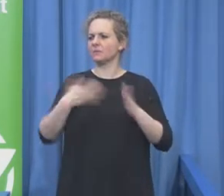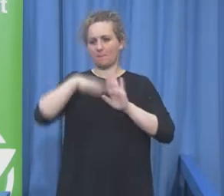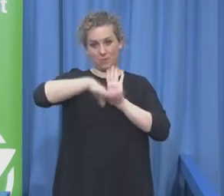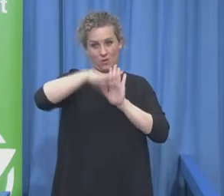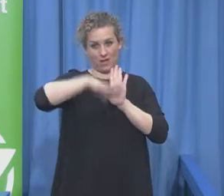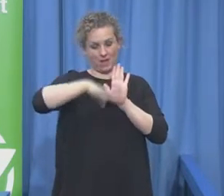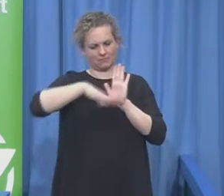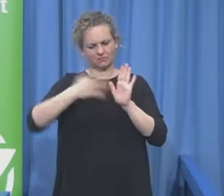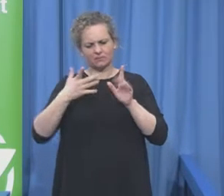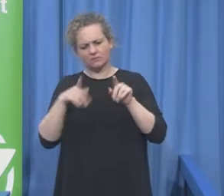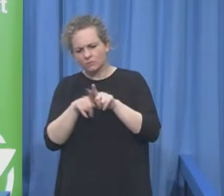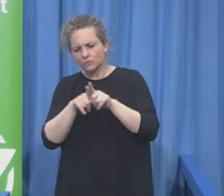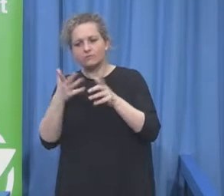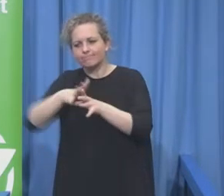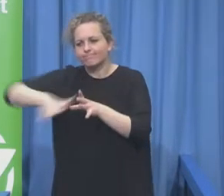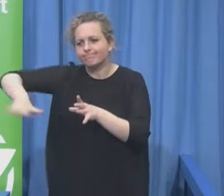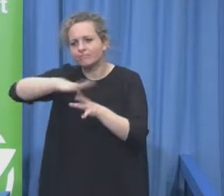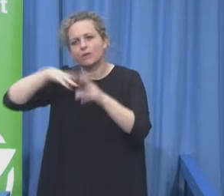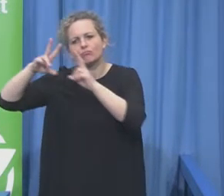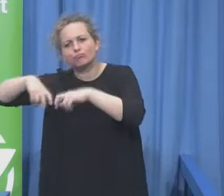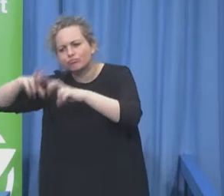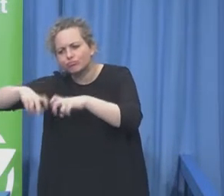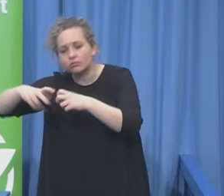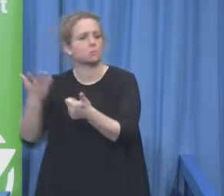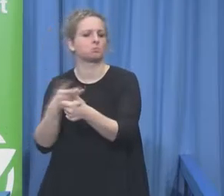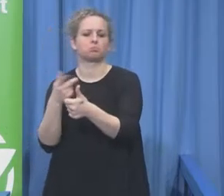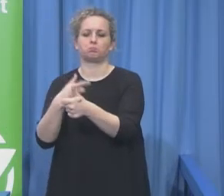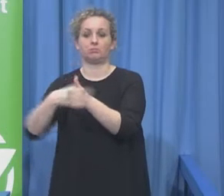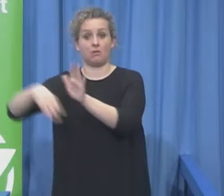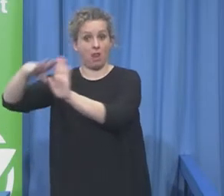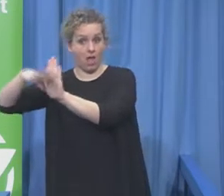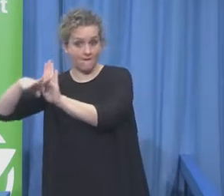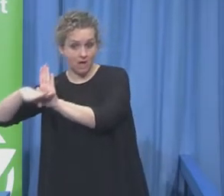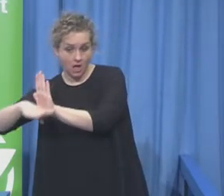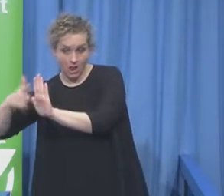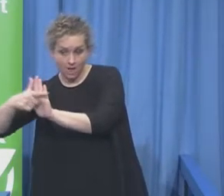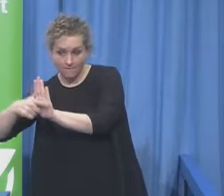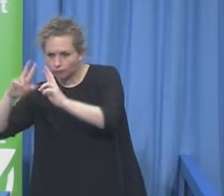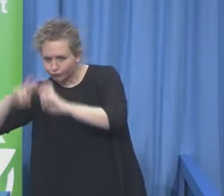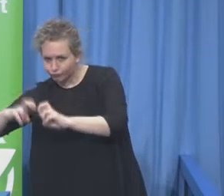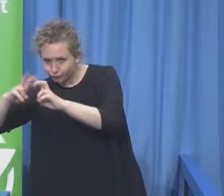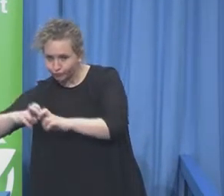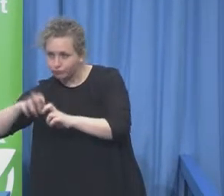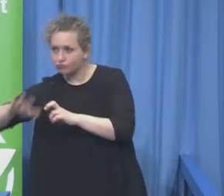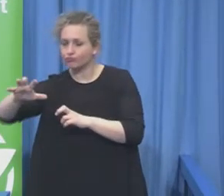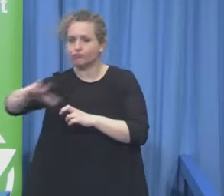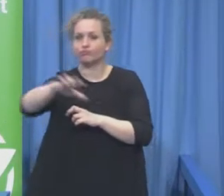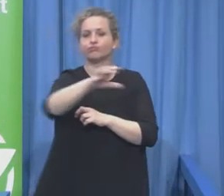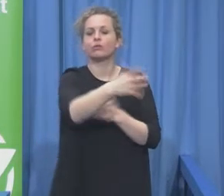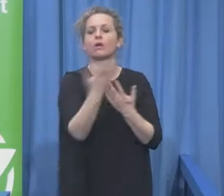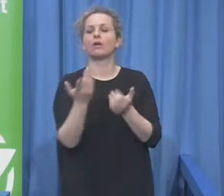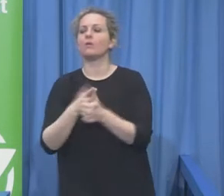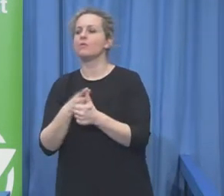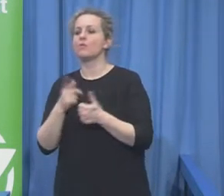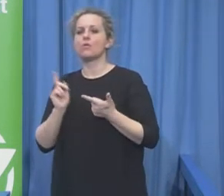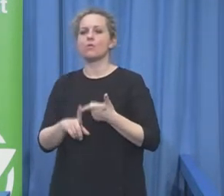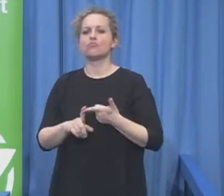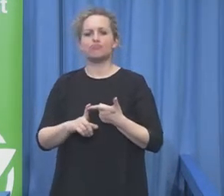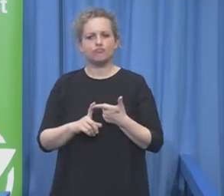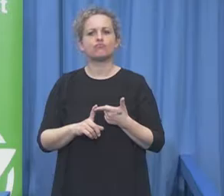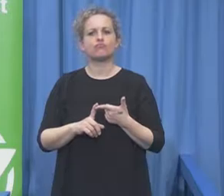you would like to go through there. We have an ambition plans to reach out to large number of people and large number of companies